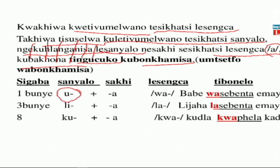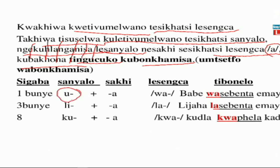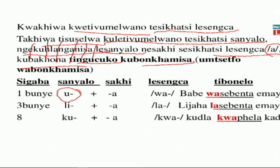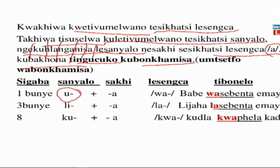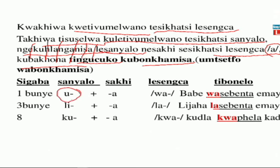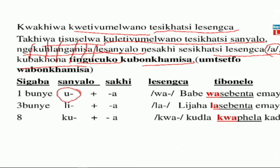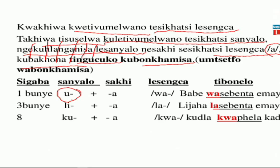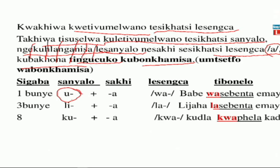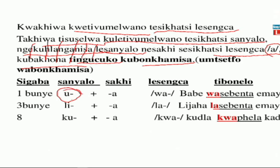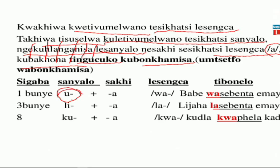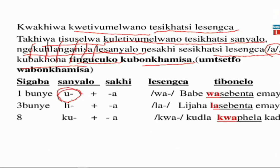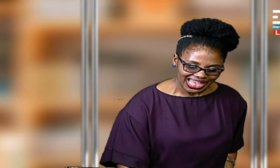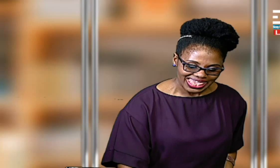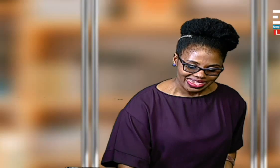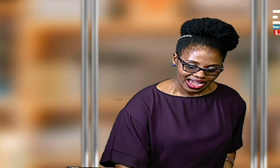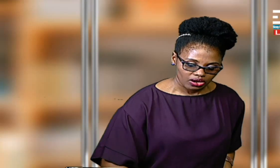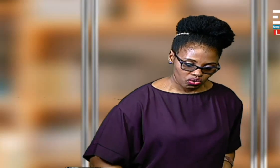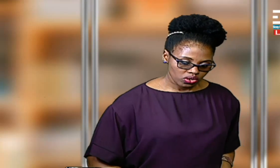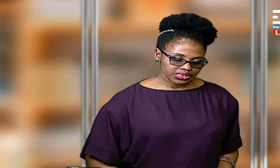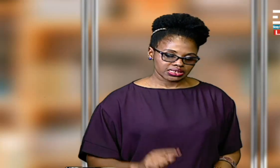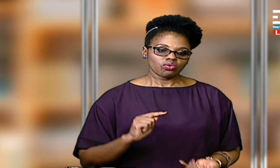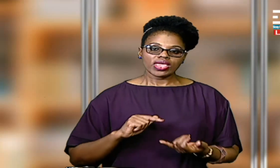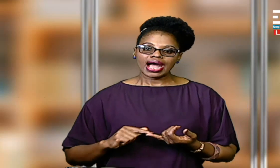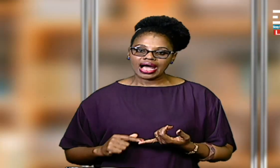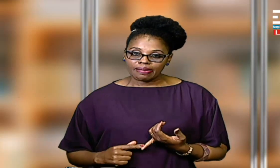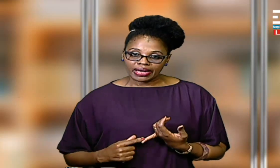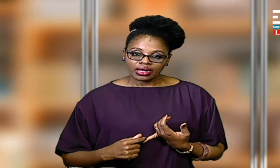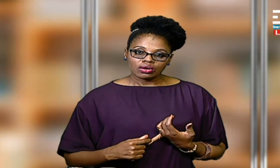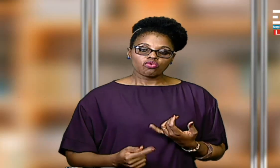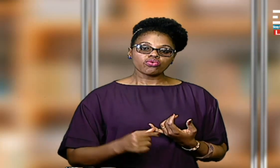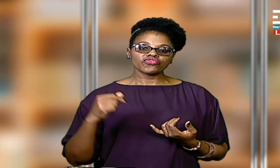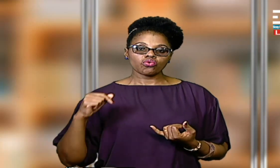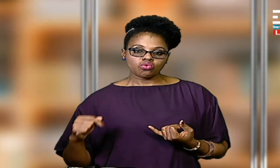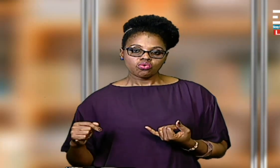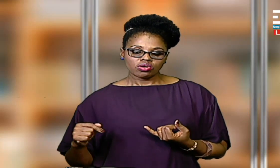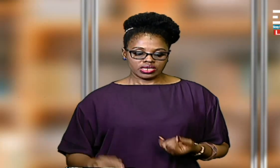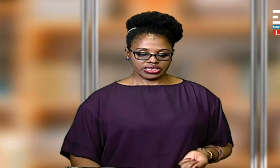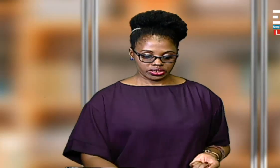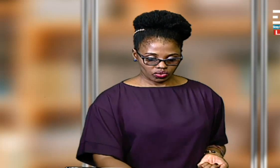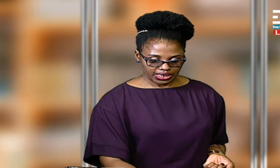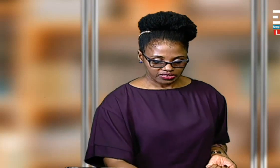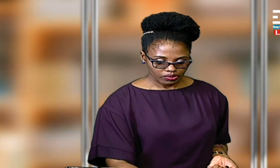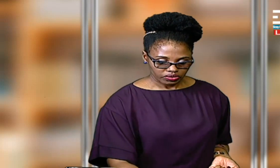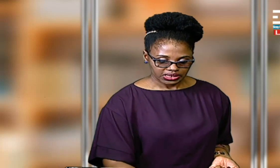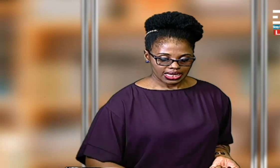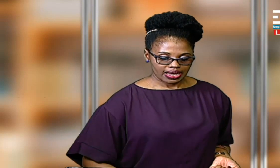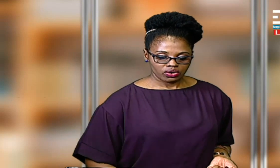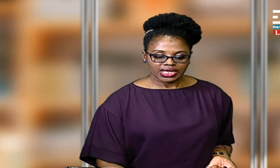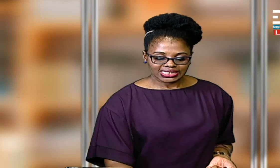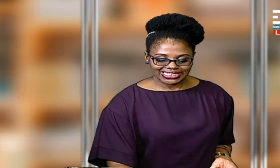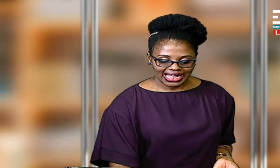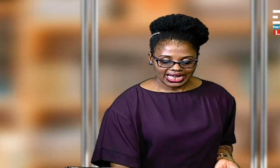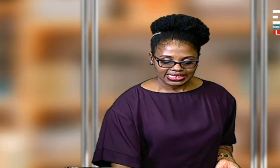lekuqala sithatha sivumelwano sanyalo sithe uyahamba umuntu ngiso ke lesivumelwano